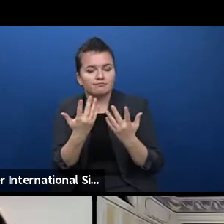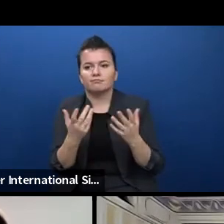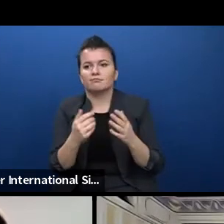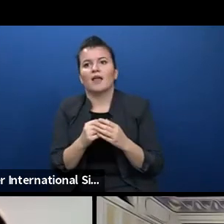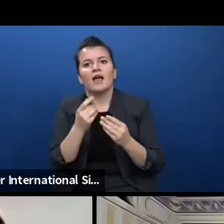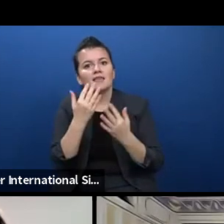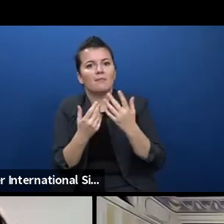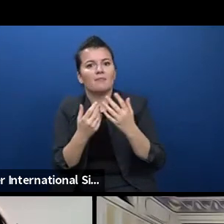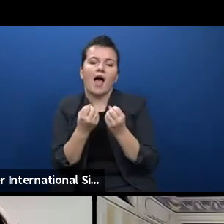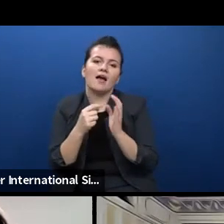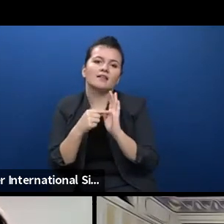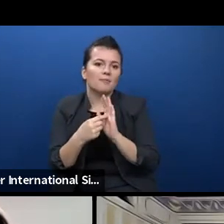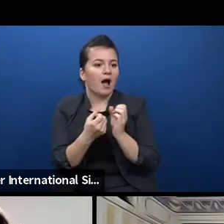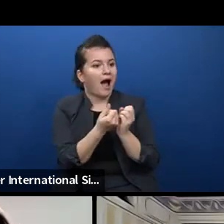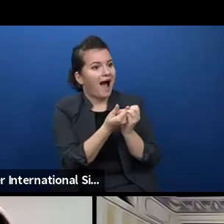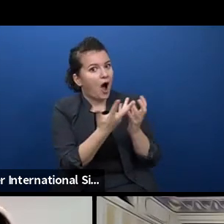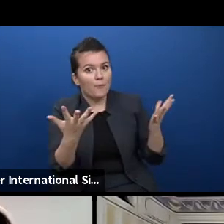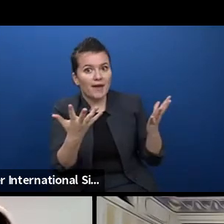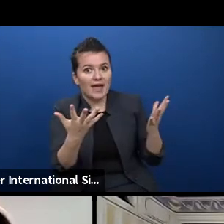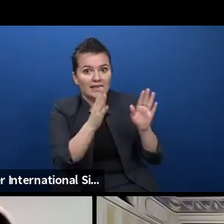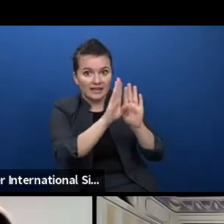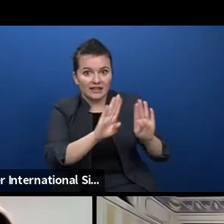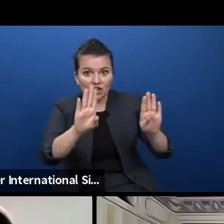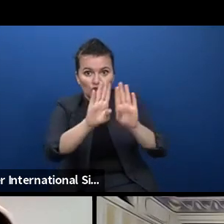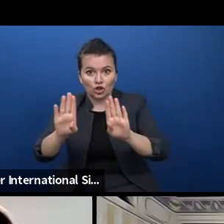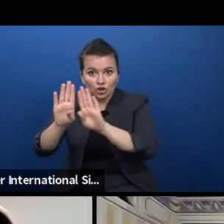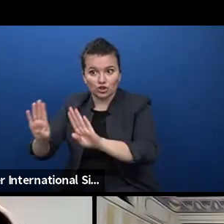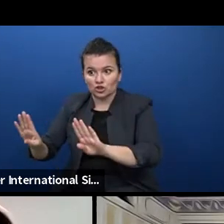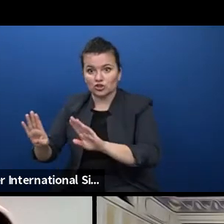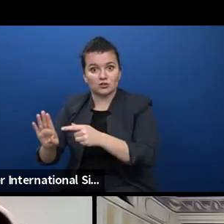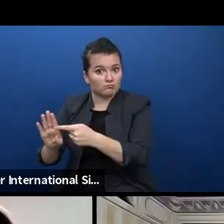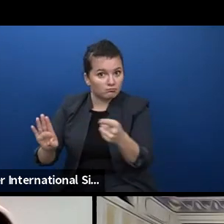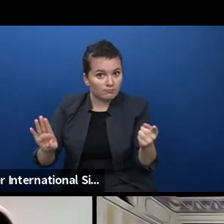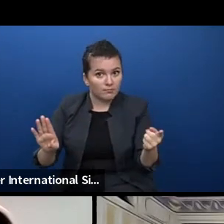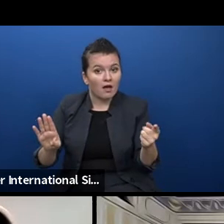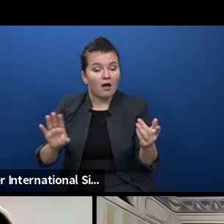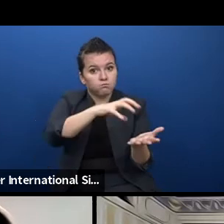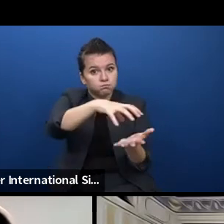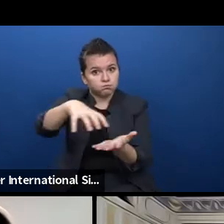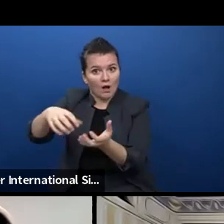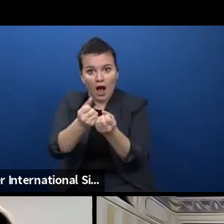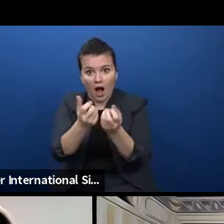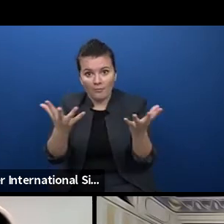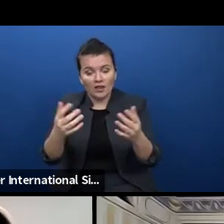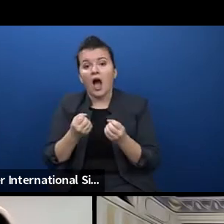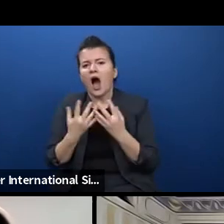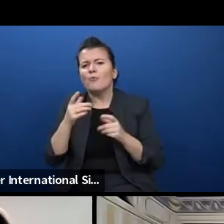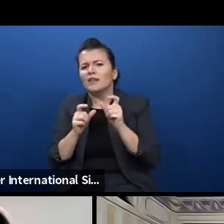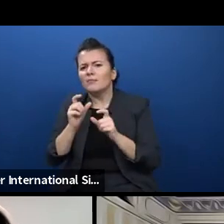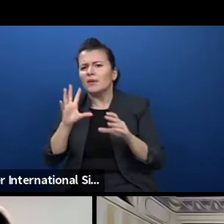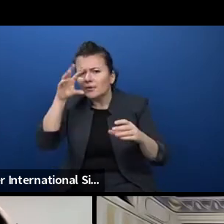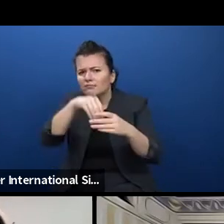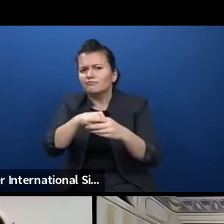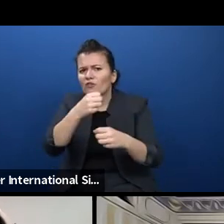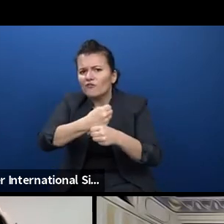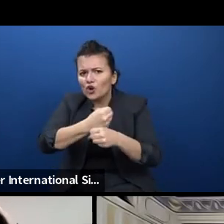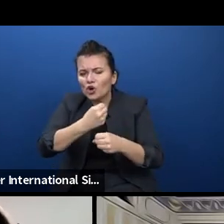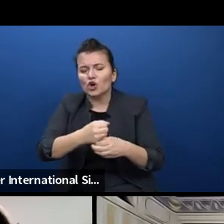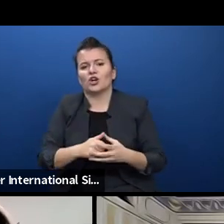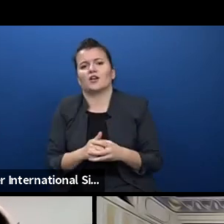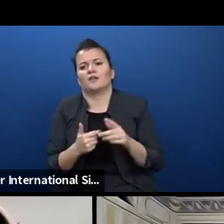How many theaters are there? How many people work in theater in Europe? What are their backgrounds? Yeah, of course, you talked a little bit about this, but